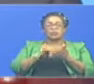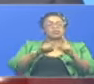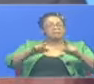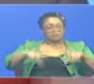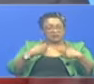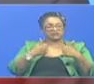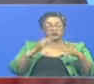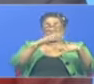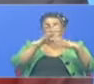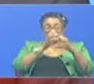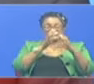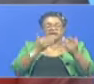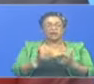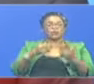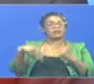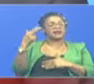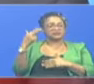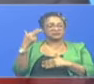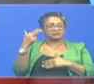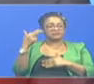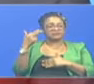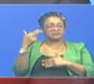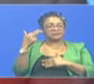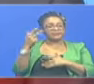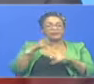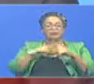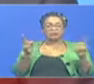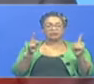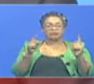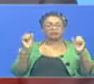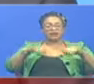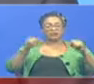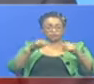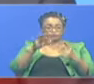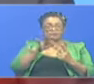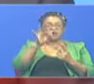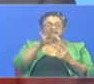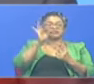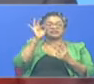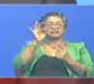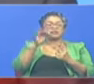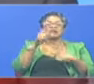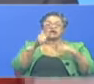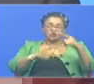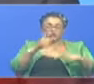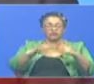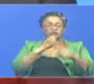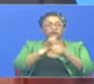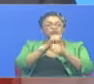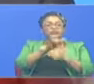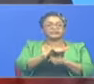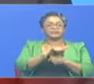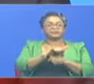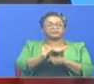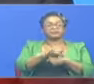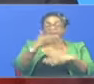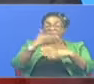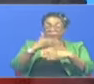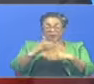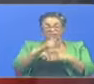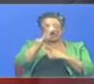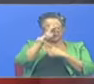testing are going to be high, but we will be able to prioritize and we'll continue to do the testing. Border points are critical for